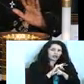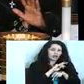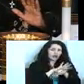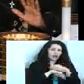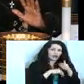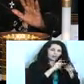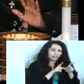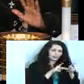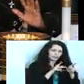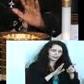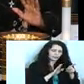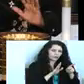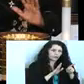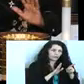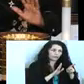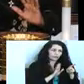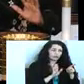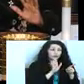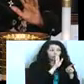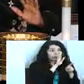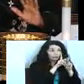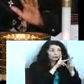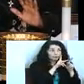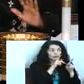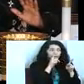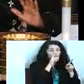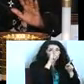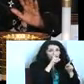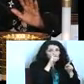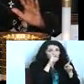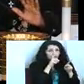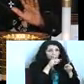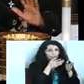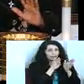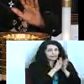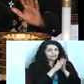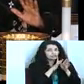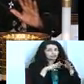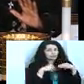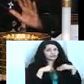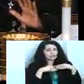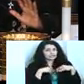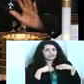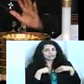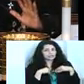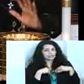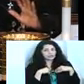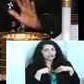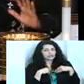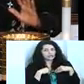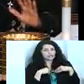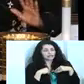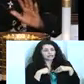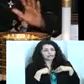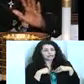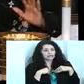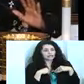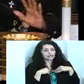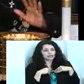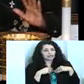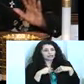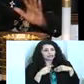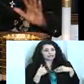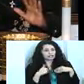of those who are in need. Yes. We ask that we would receive you in as you have left this table prepared for